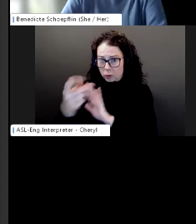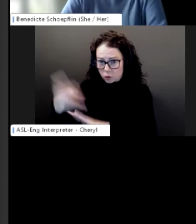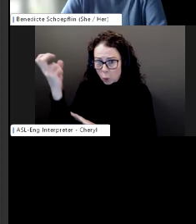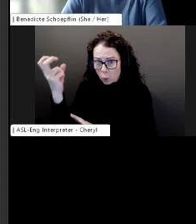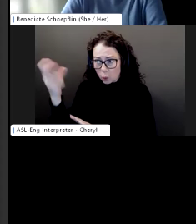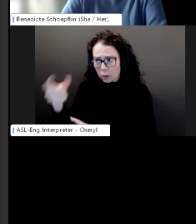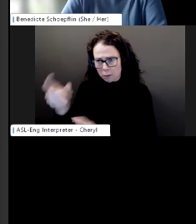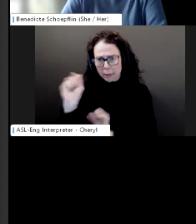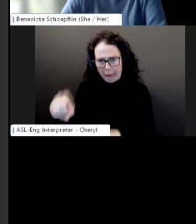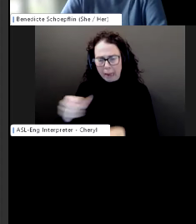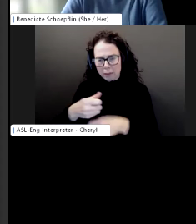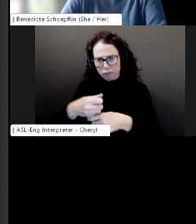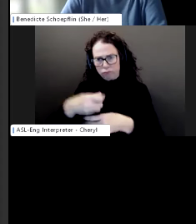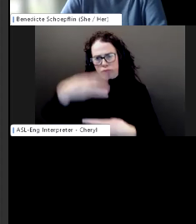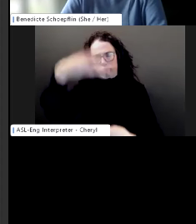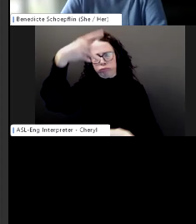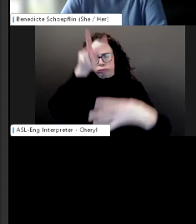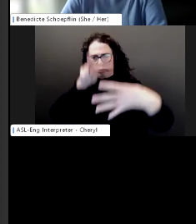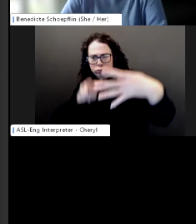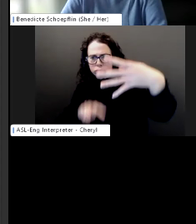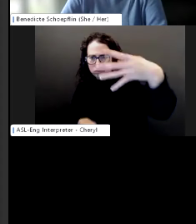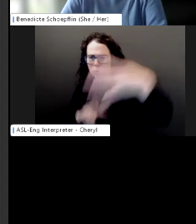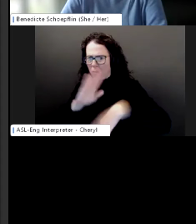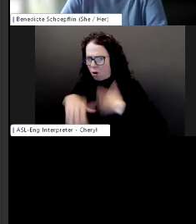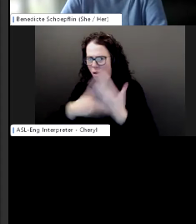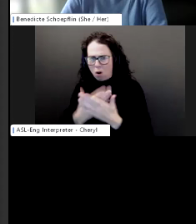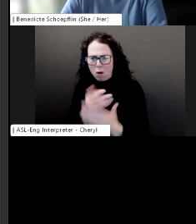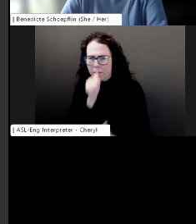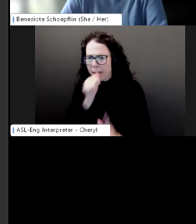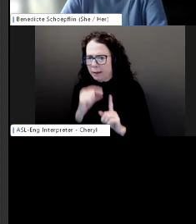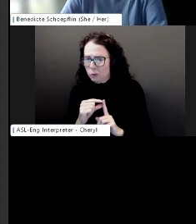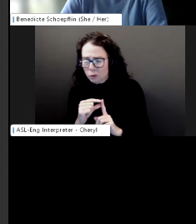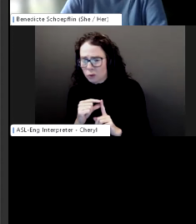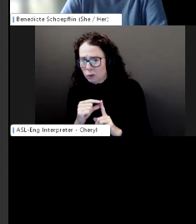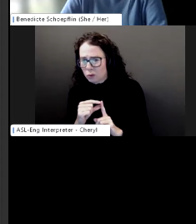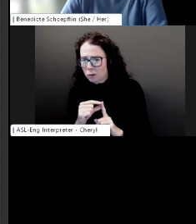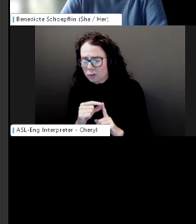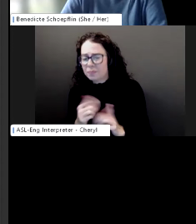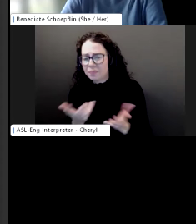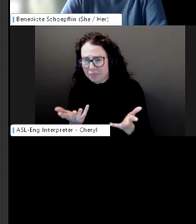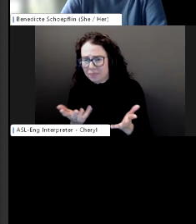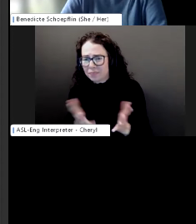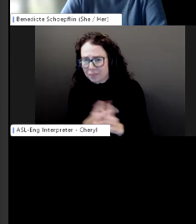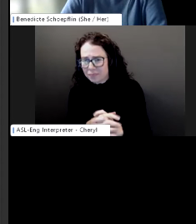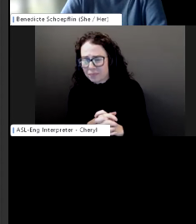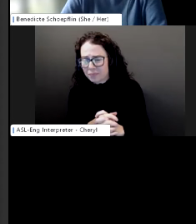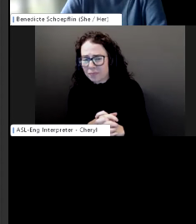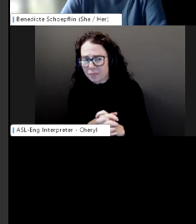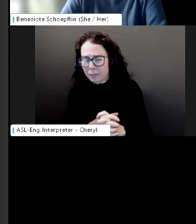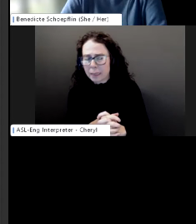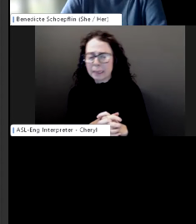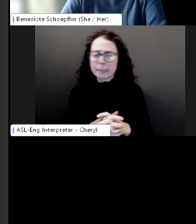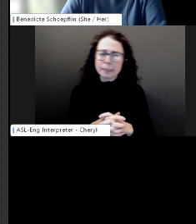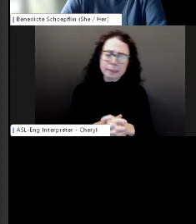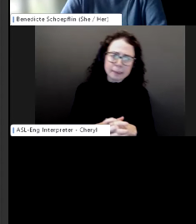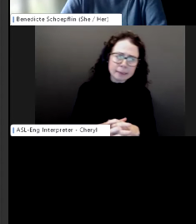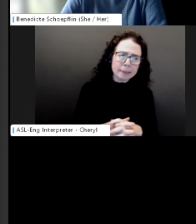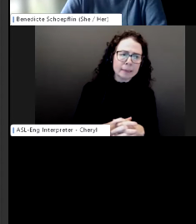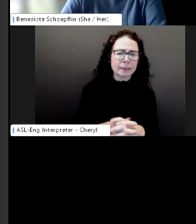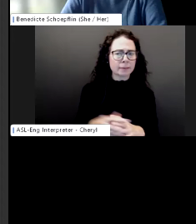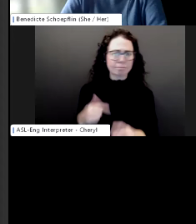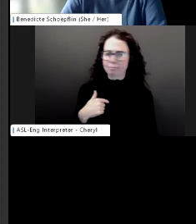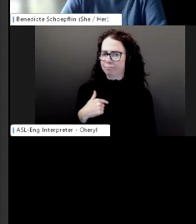your password database using your essentially your identity. So yeah, generally speaking, I